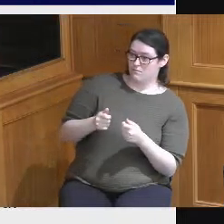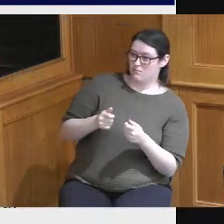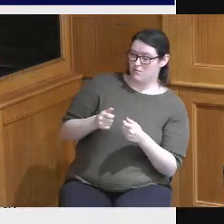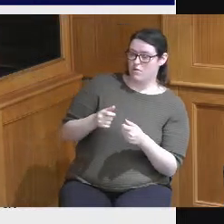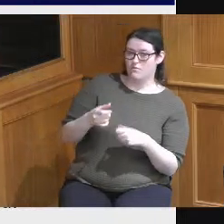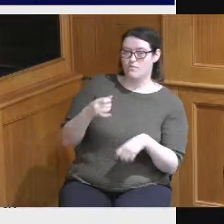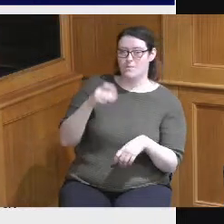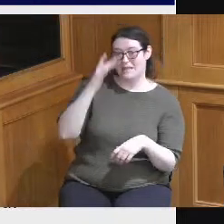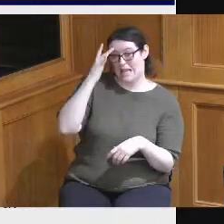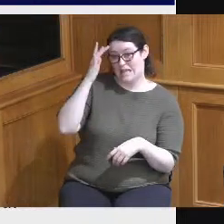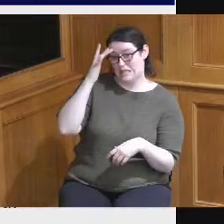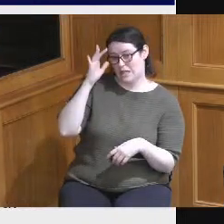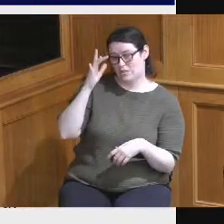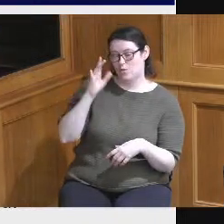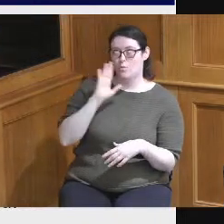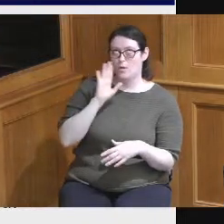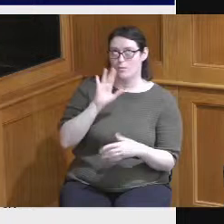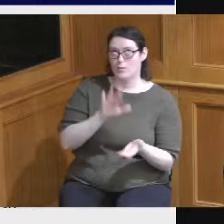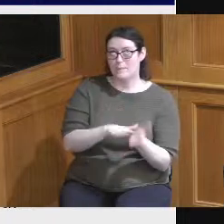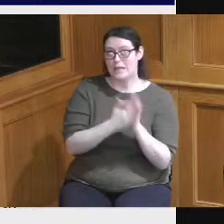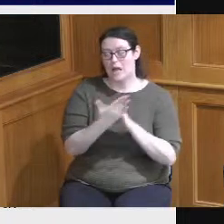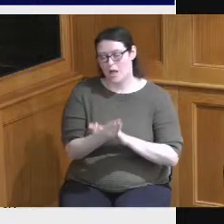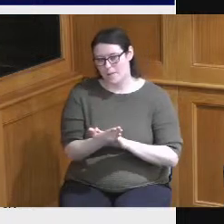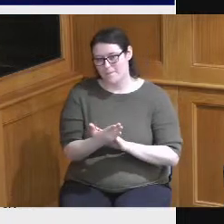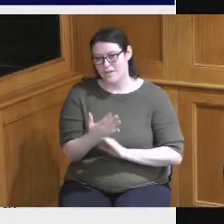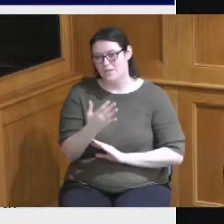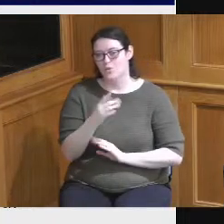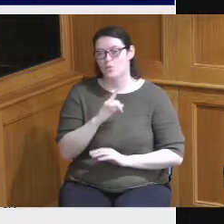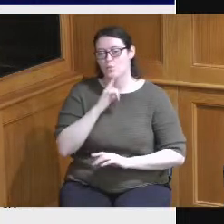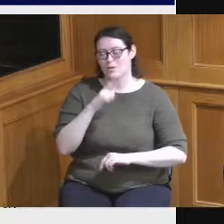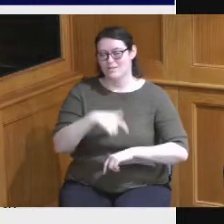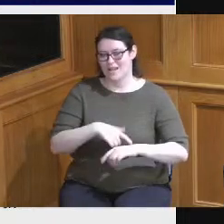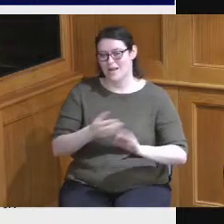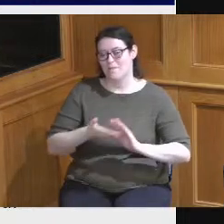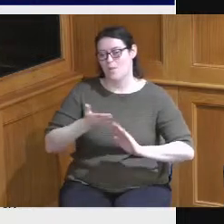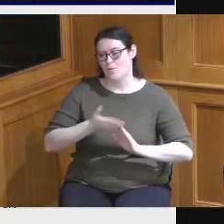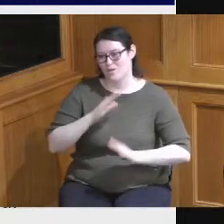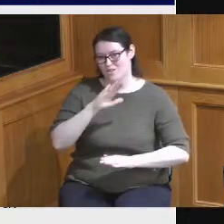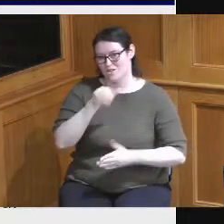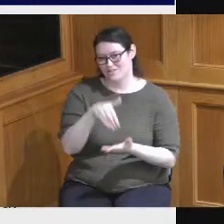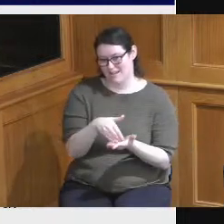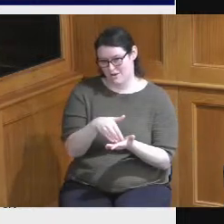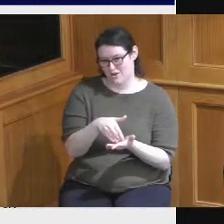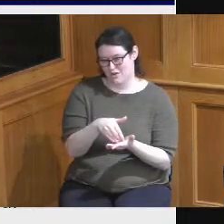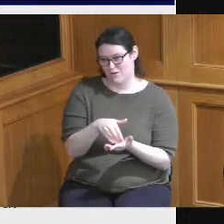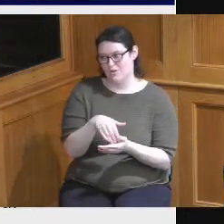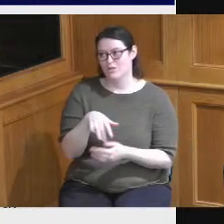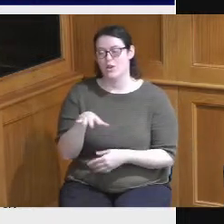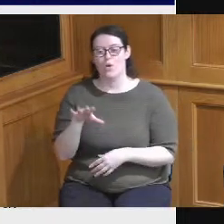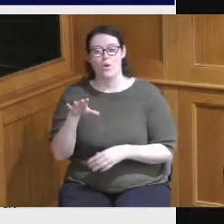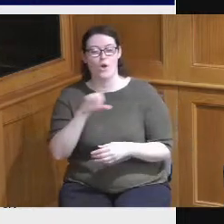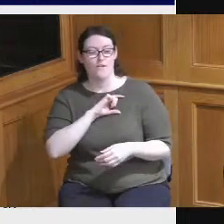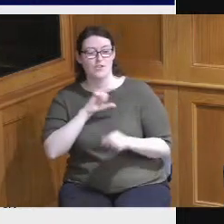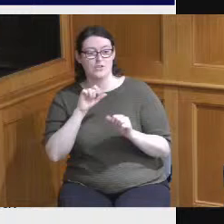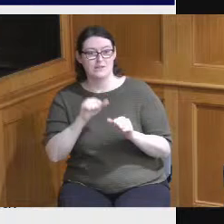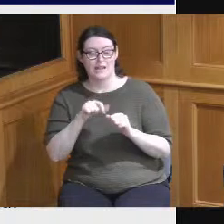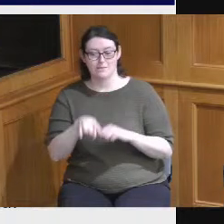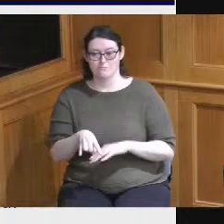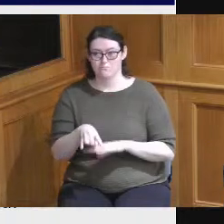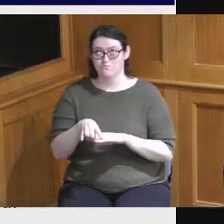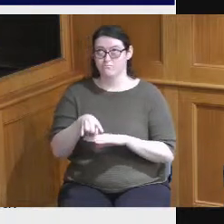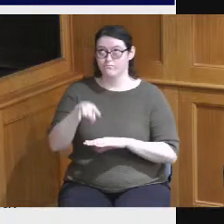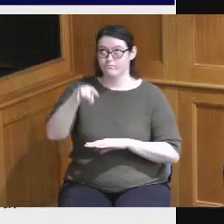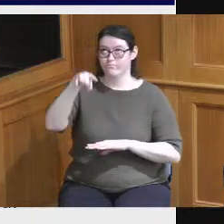intelligence, or what soon to be our real-time operations center. So the officer will be able to put it out,